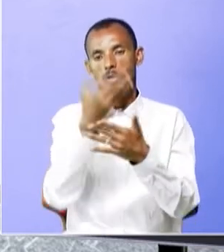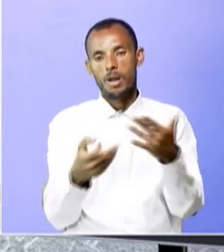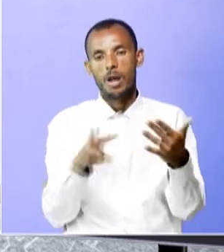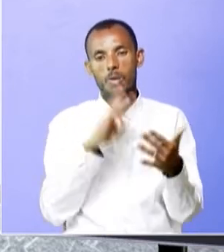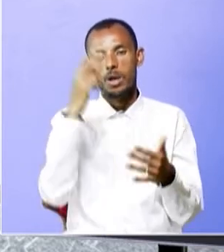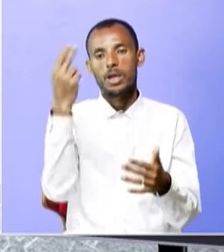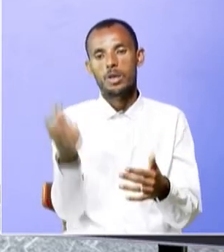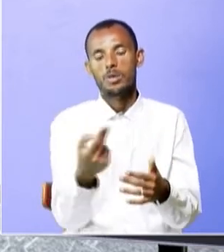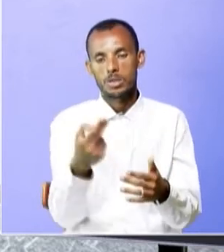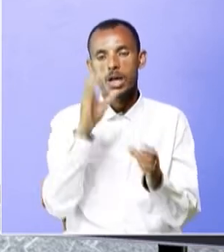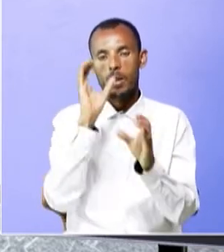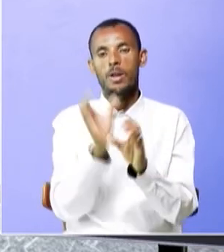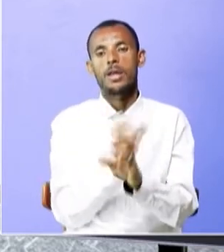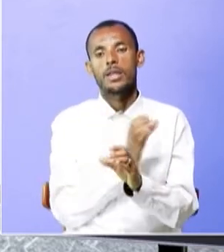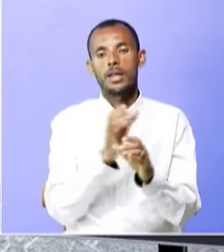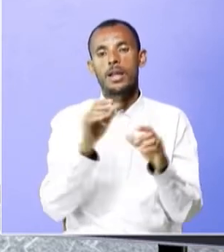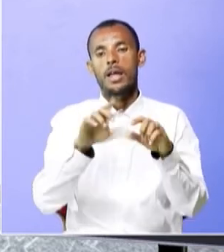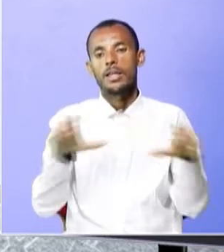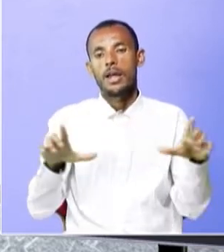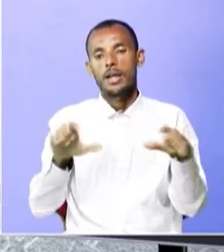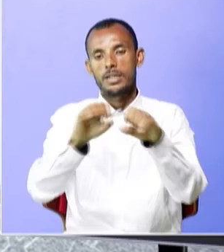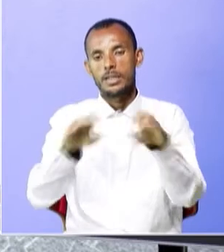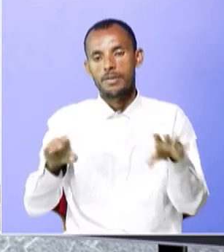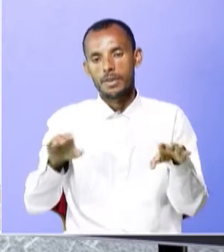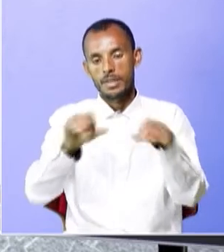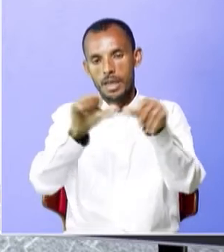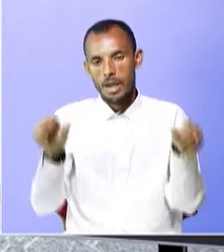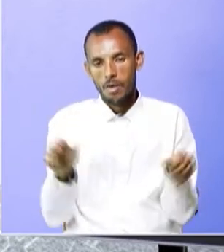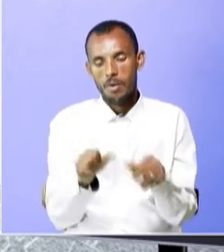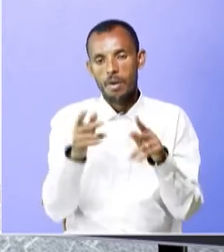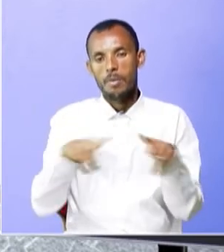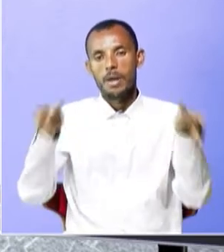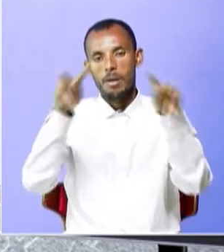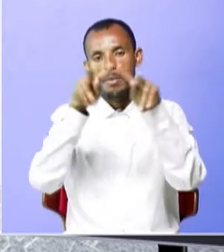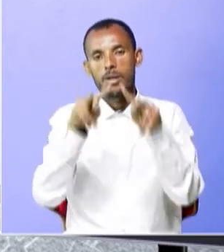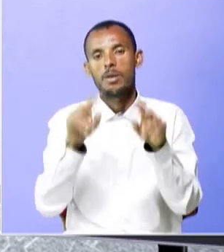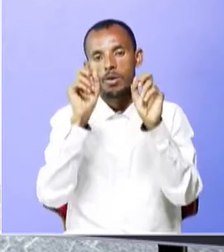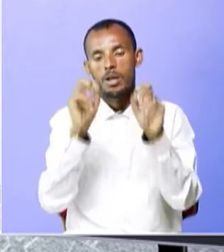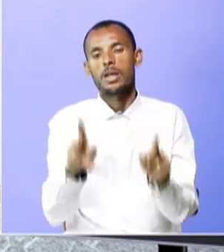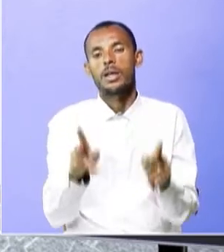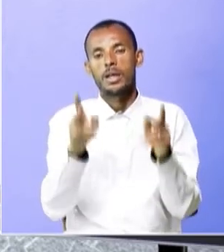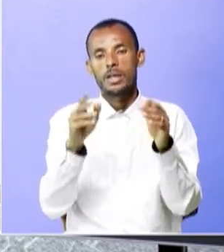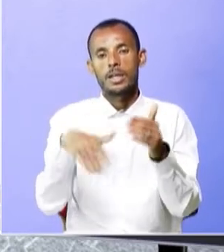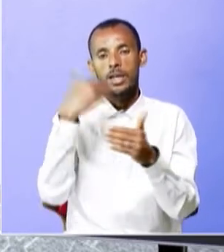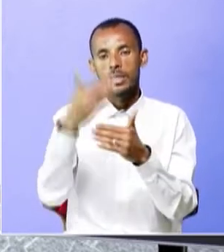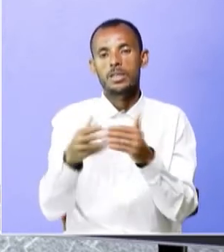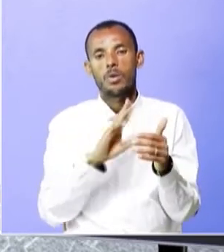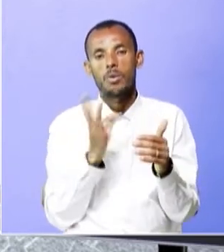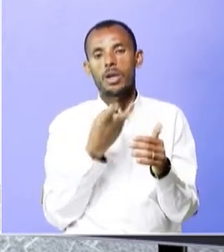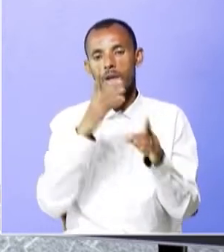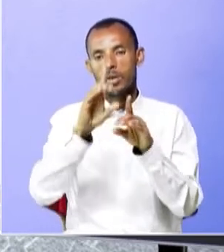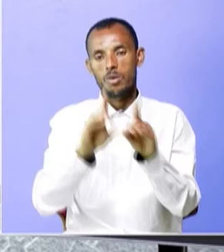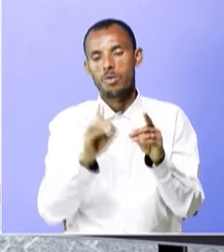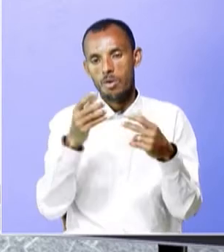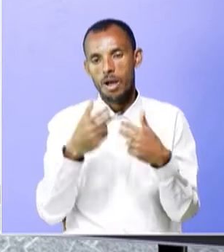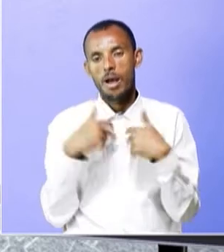to calculate the lateral surface area of a pyramid. Okay, next we do have the